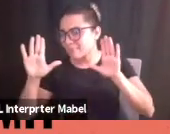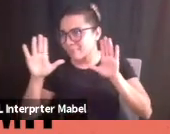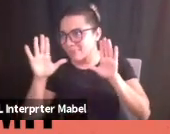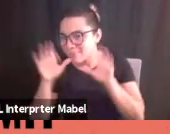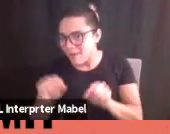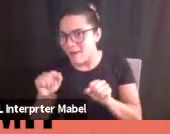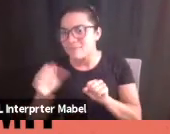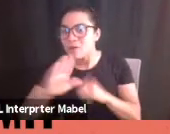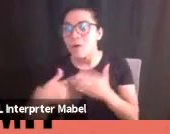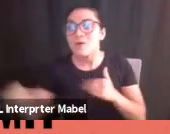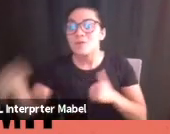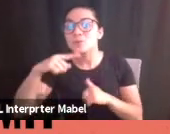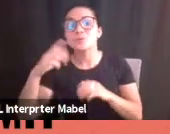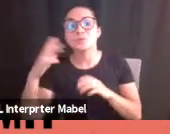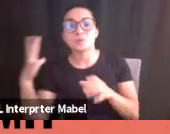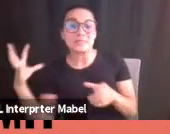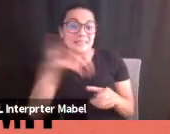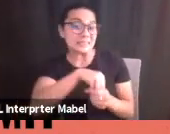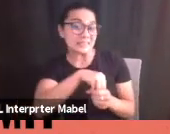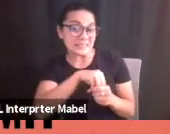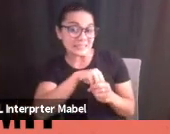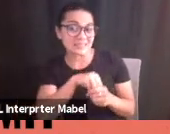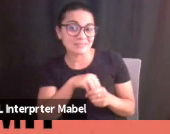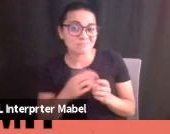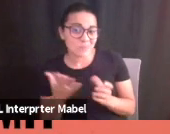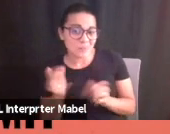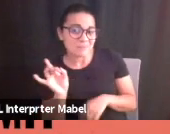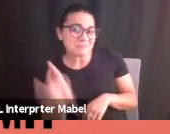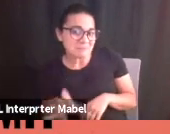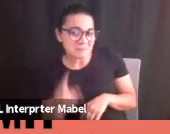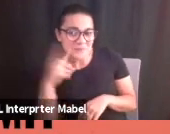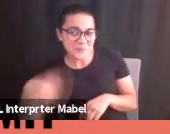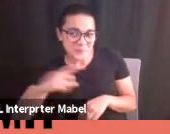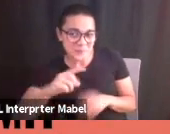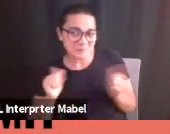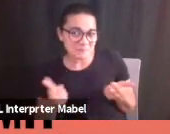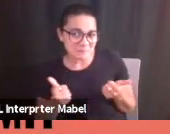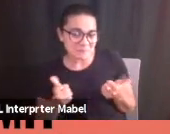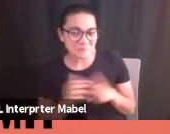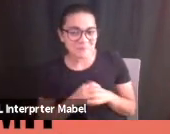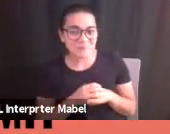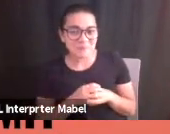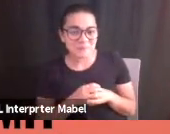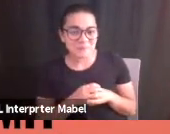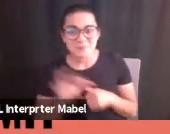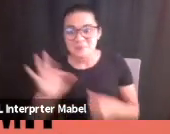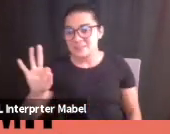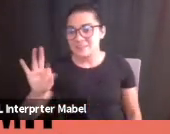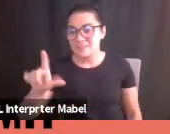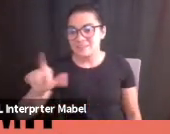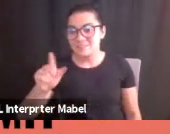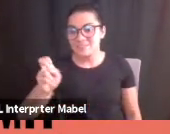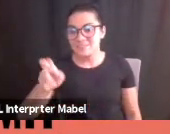to participate. So just wanted to do a little plug. I don't know, Flannery, if you have